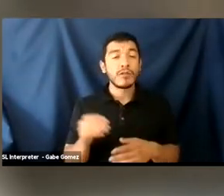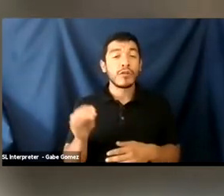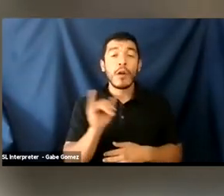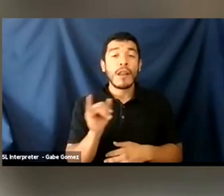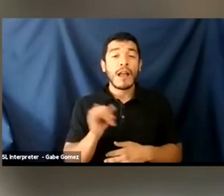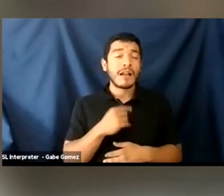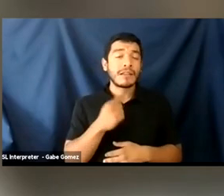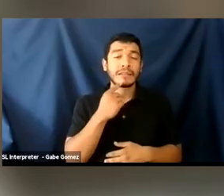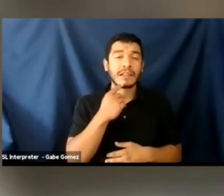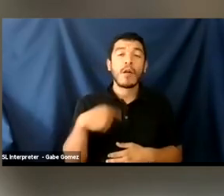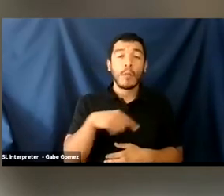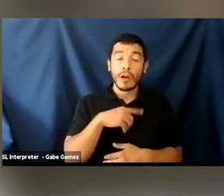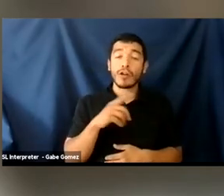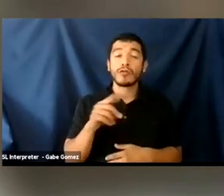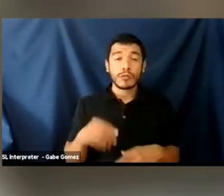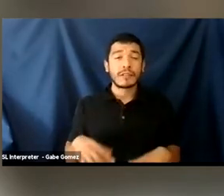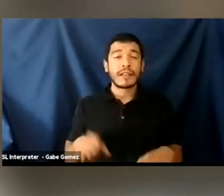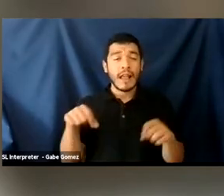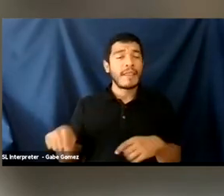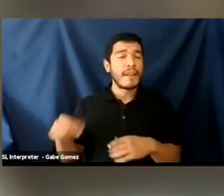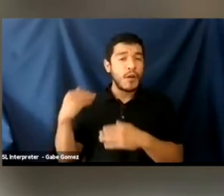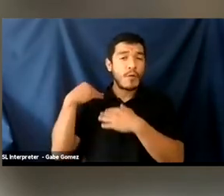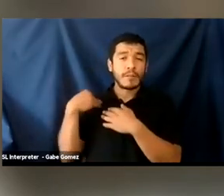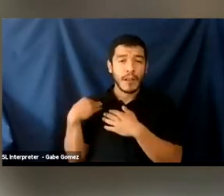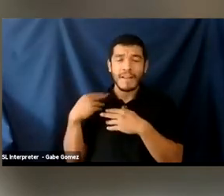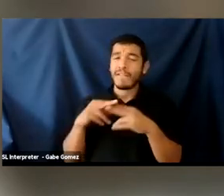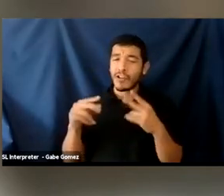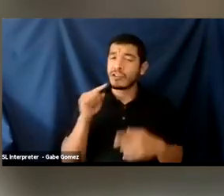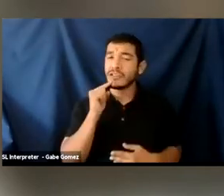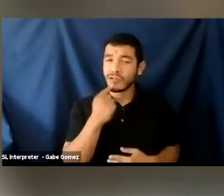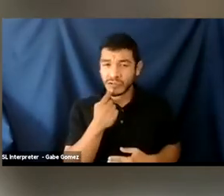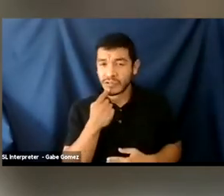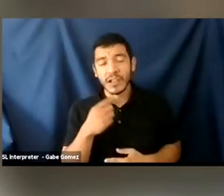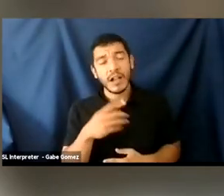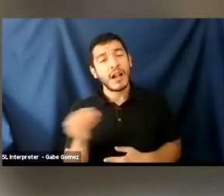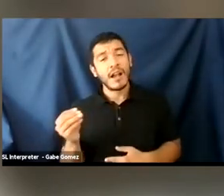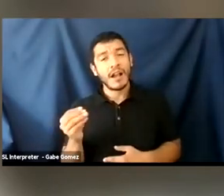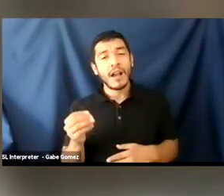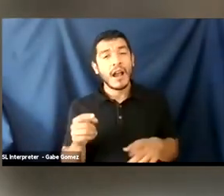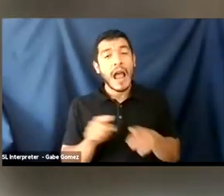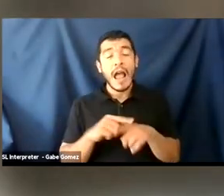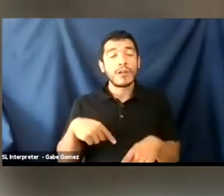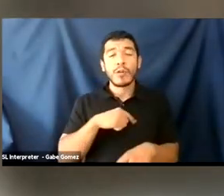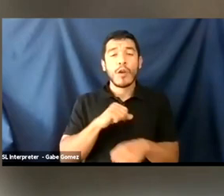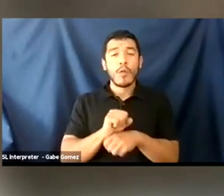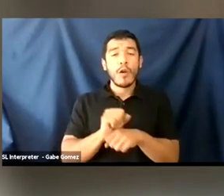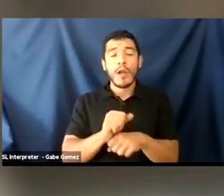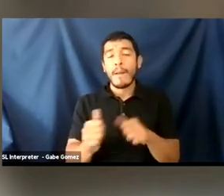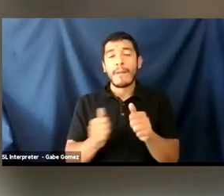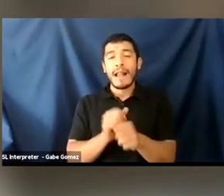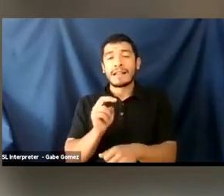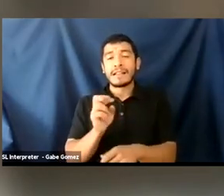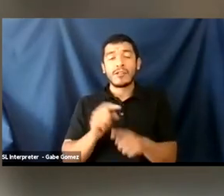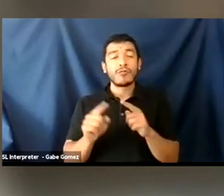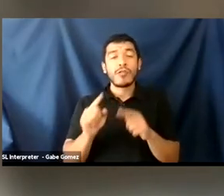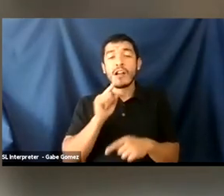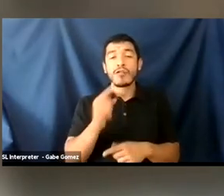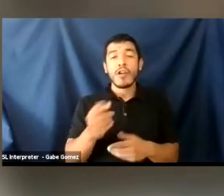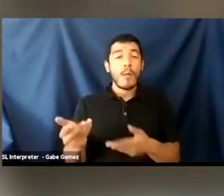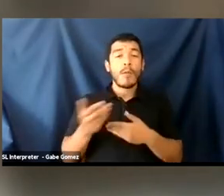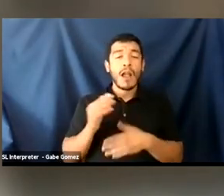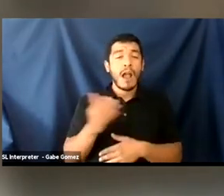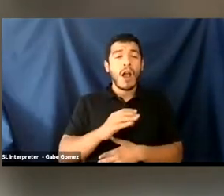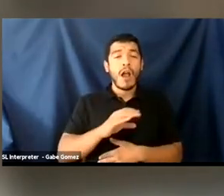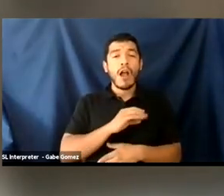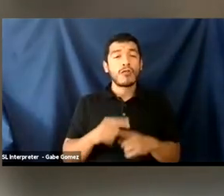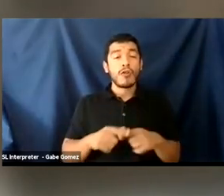mentioned, we do take this responsibility seriously. And as we work behind the scenes to ultimately bring our characters